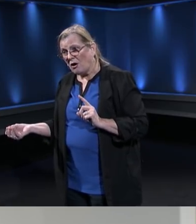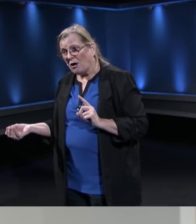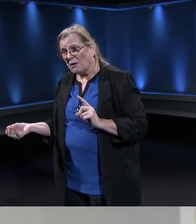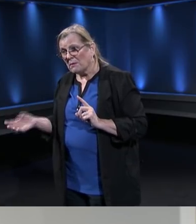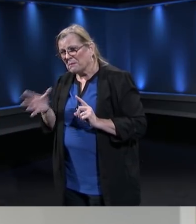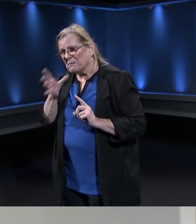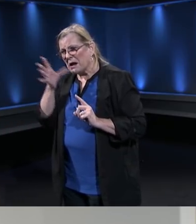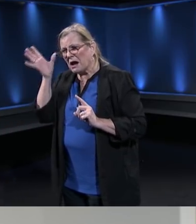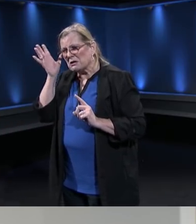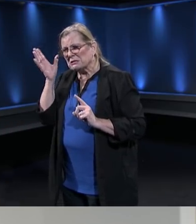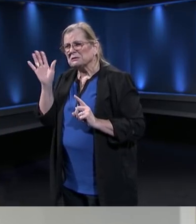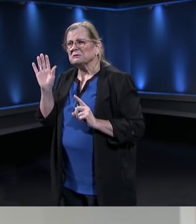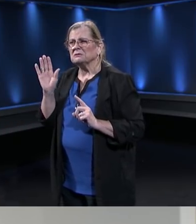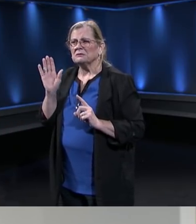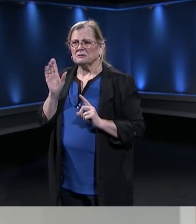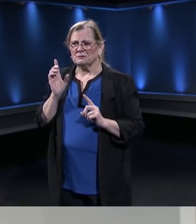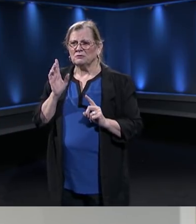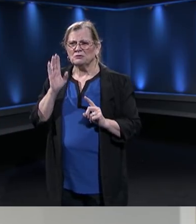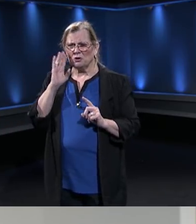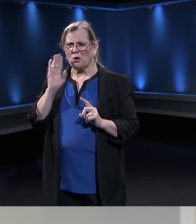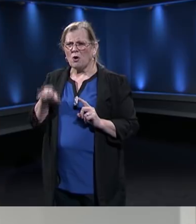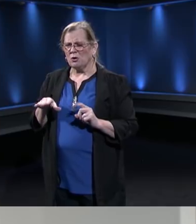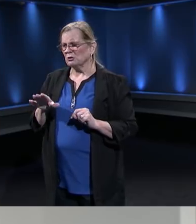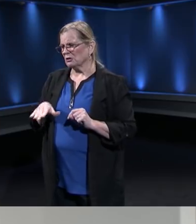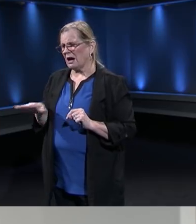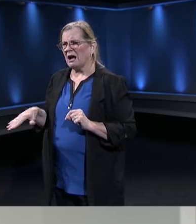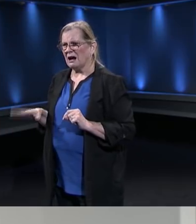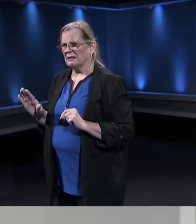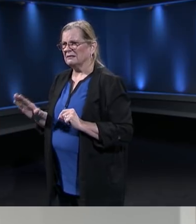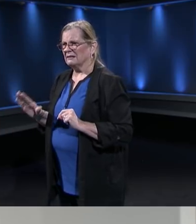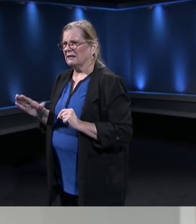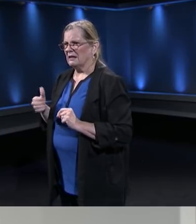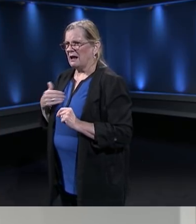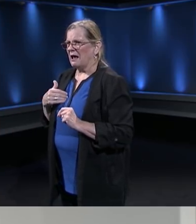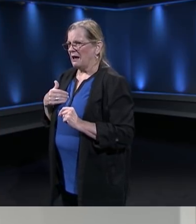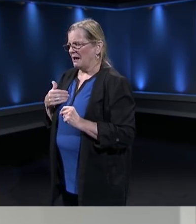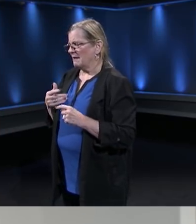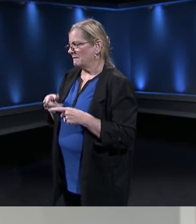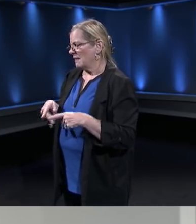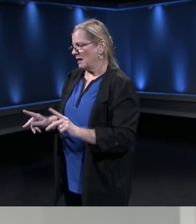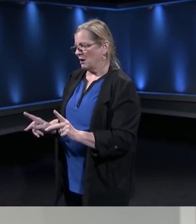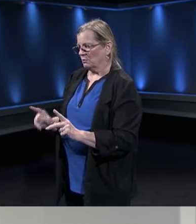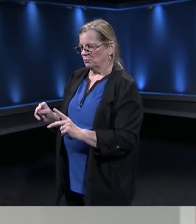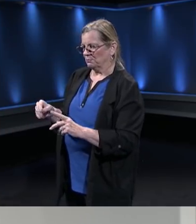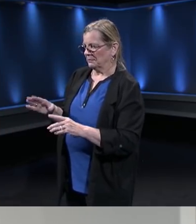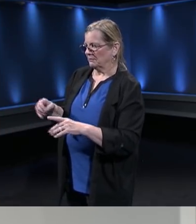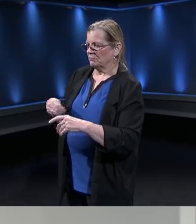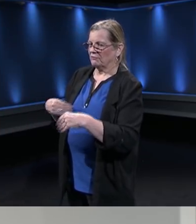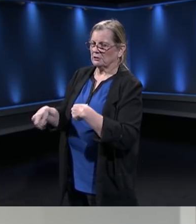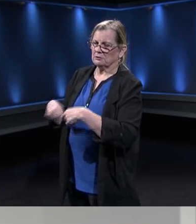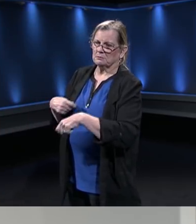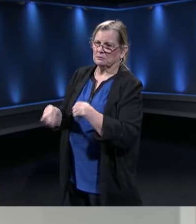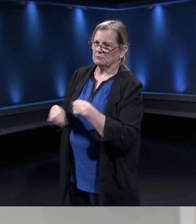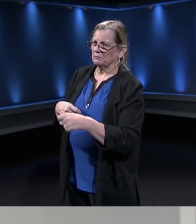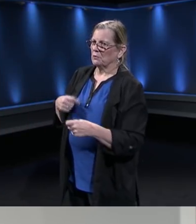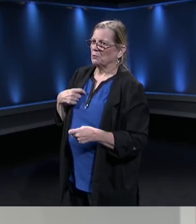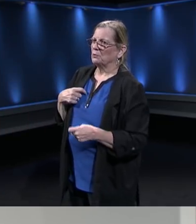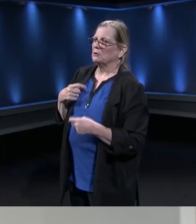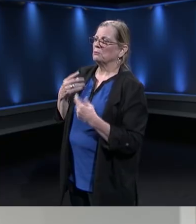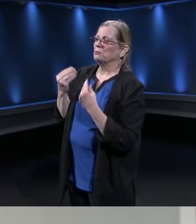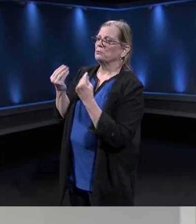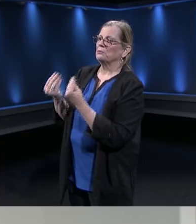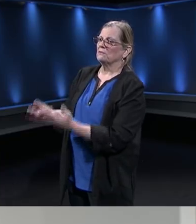your child best, and to allow that flexibility to happen. We've got to provide that kind of grace to each other and